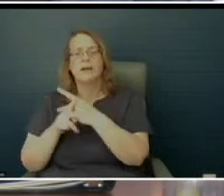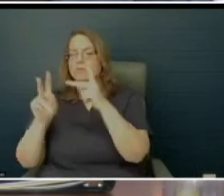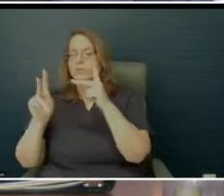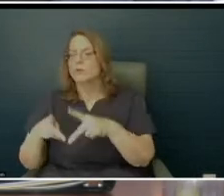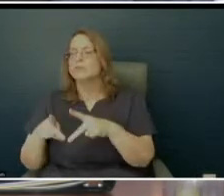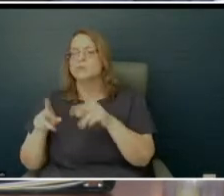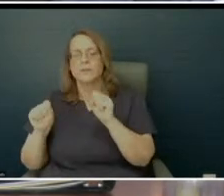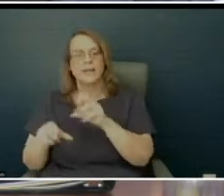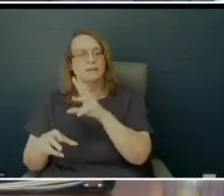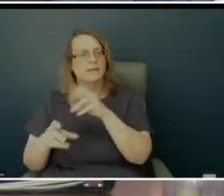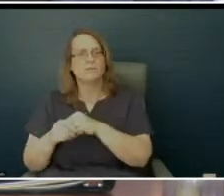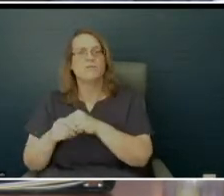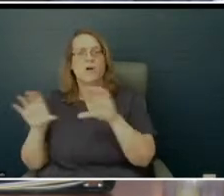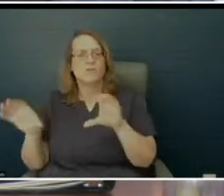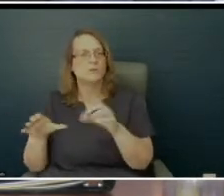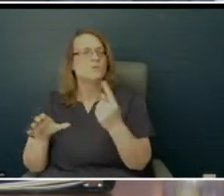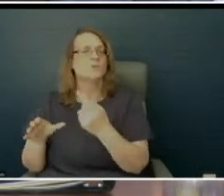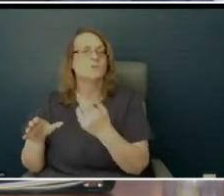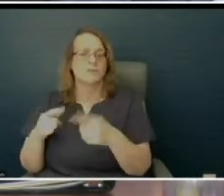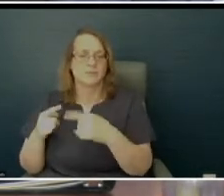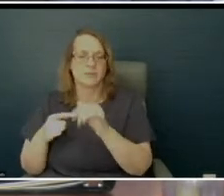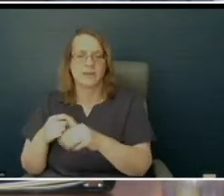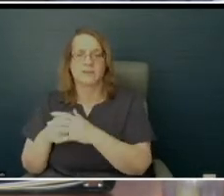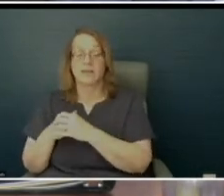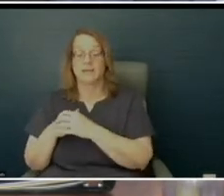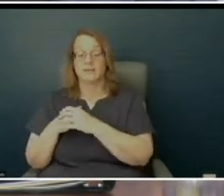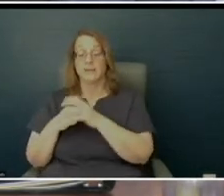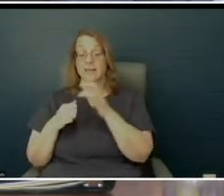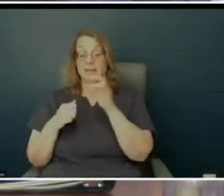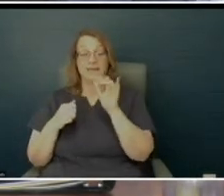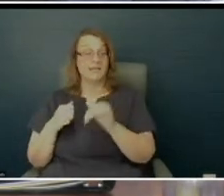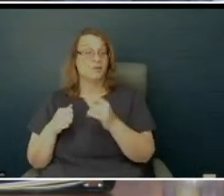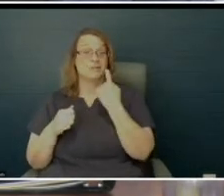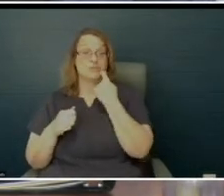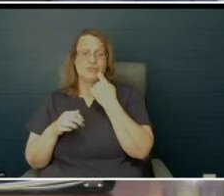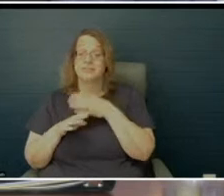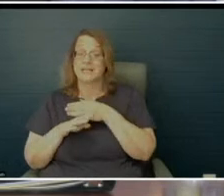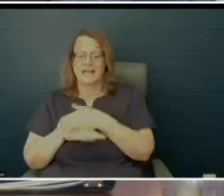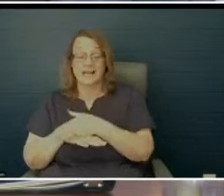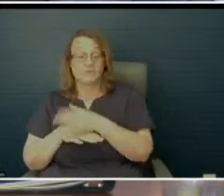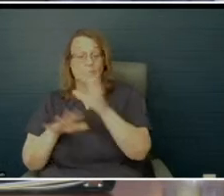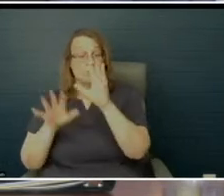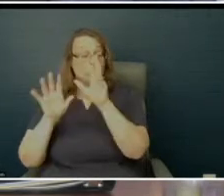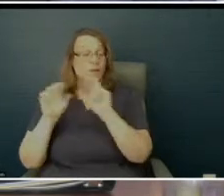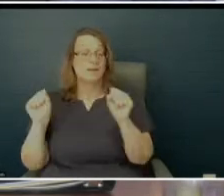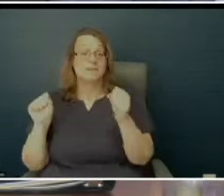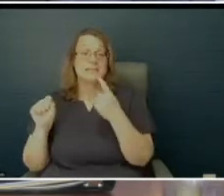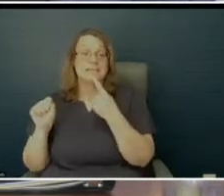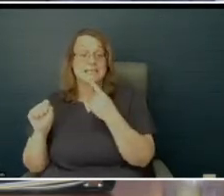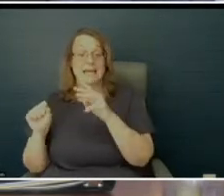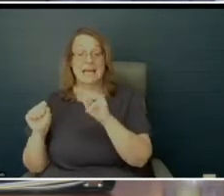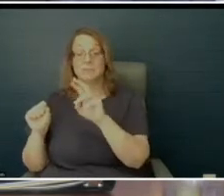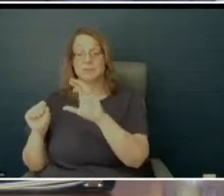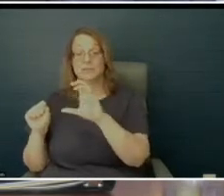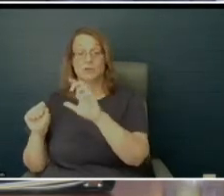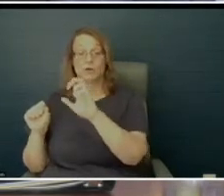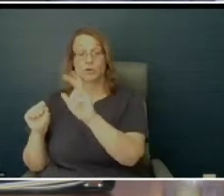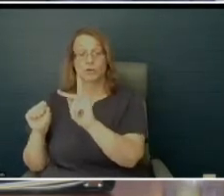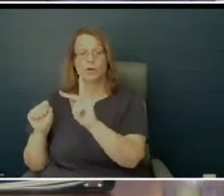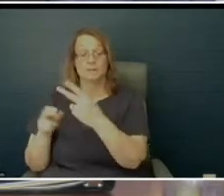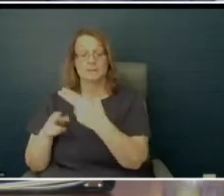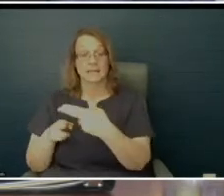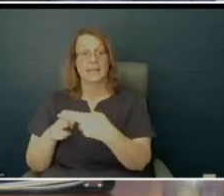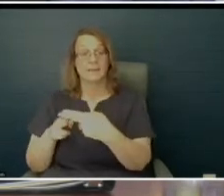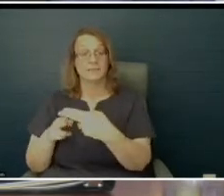stuff. And this was coming on the heels of the president having mentioned Mr. Clark in the afternoon